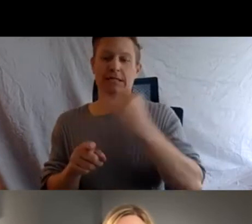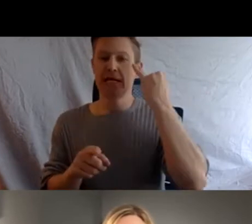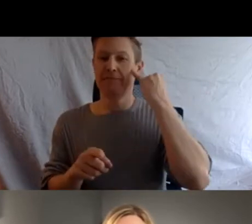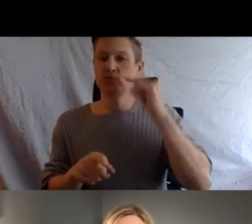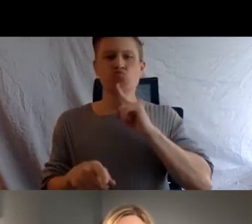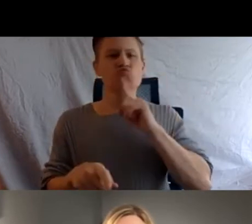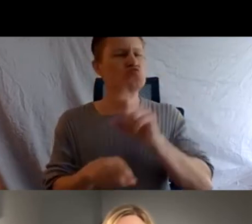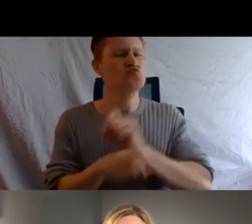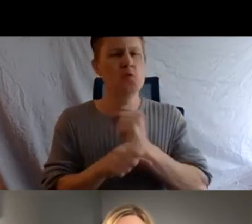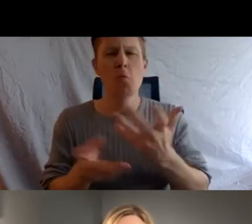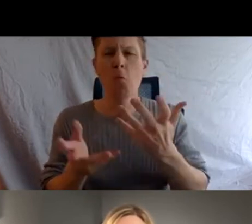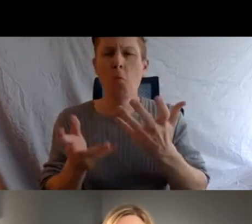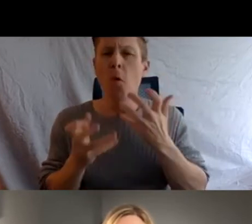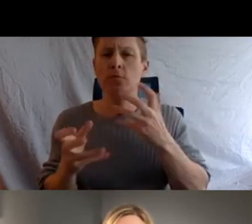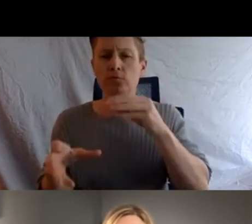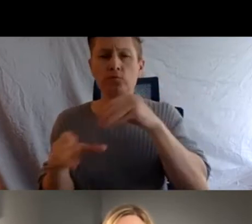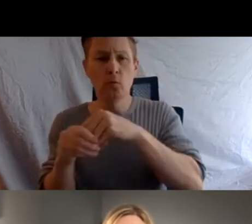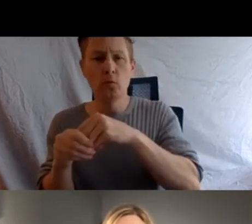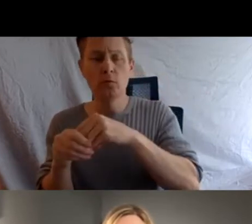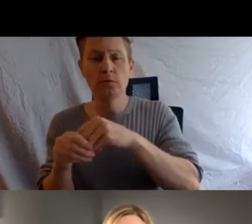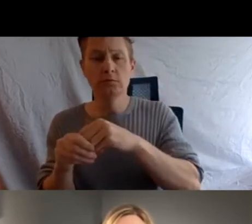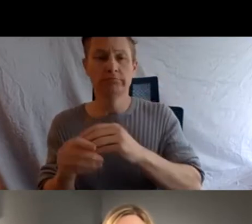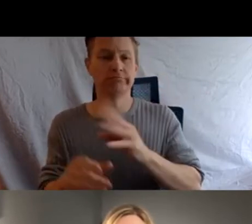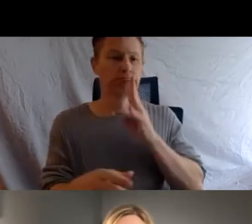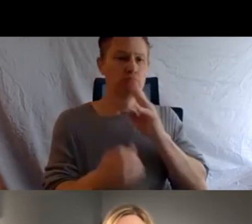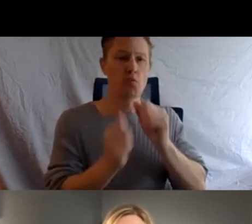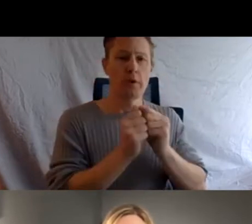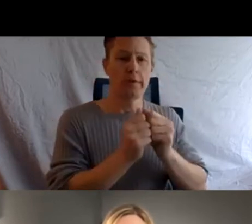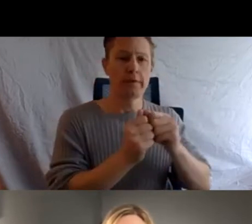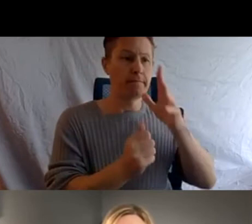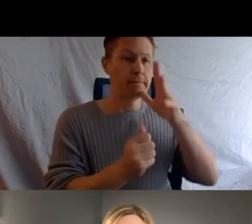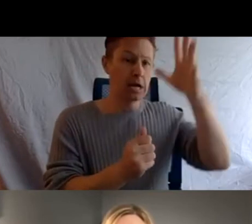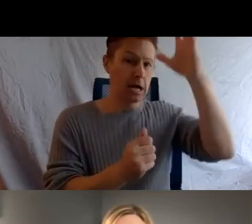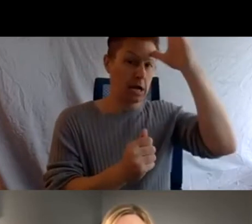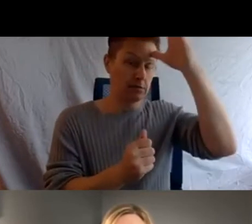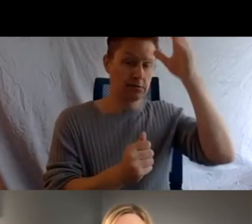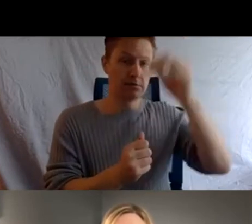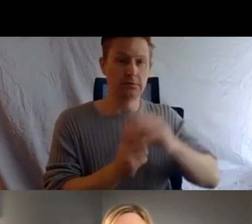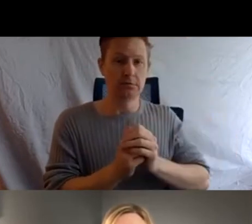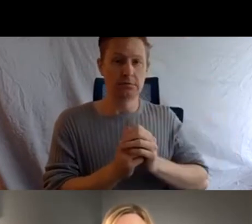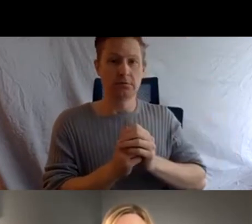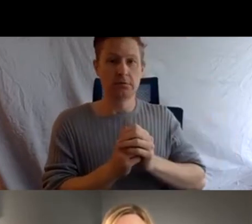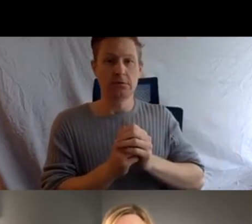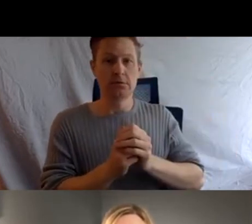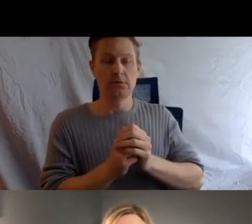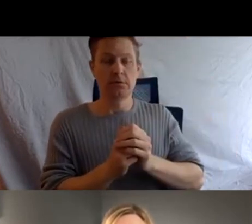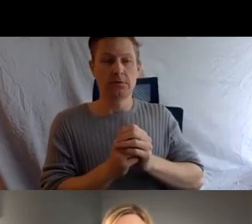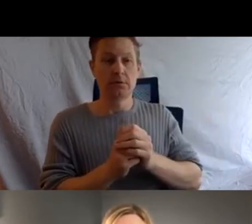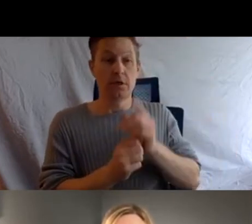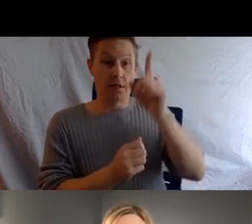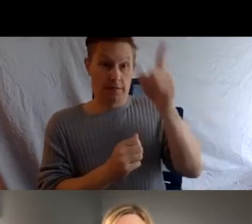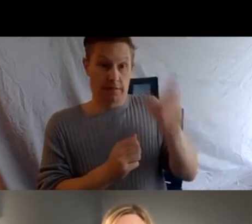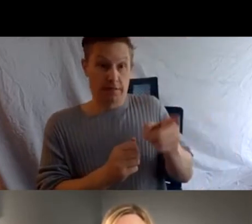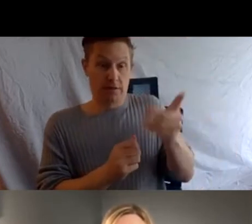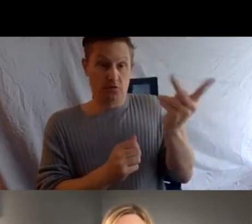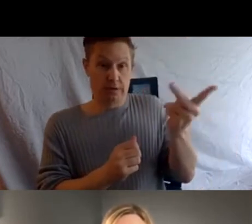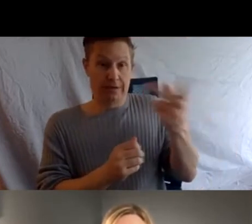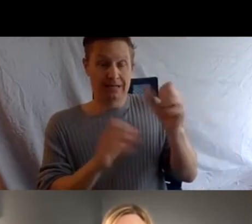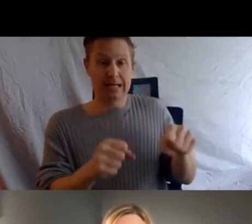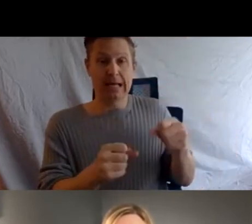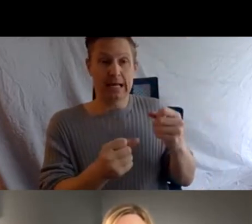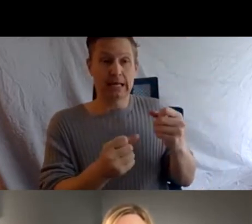to do, talk to your parents, maybe get them to contact a professional and